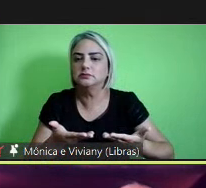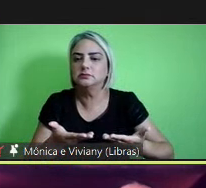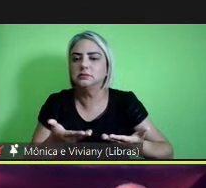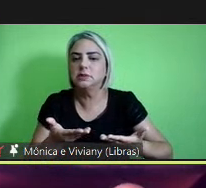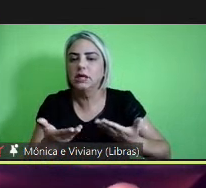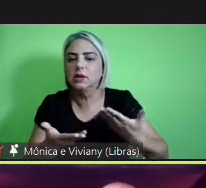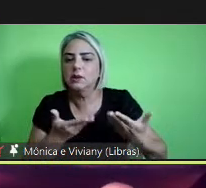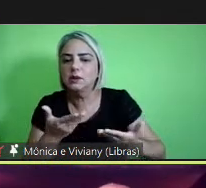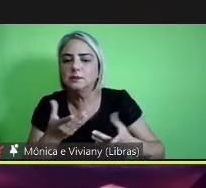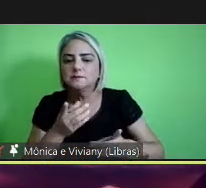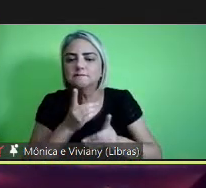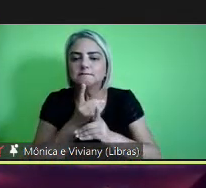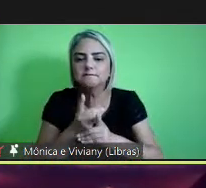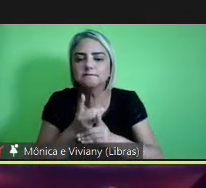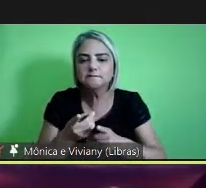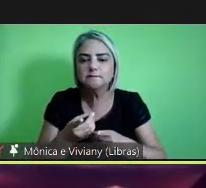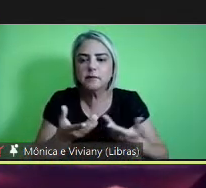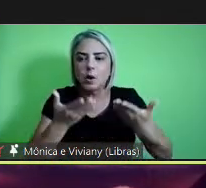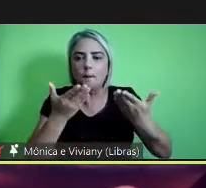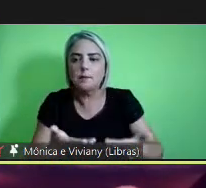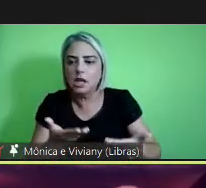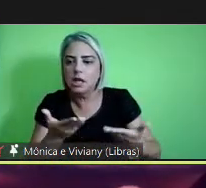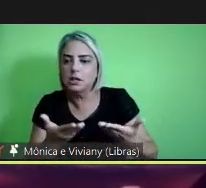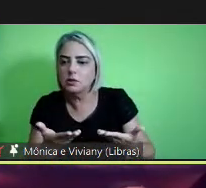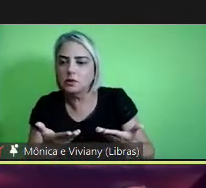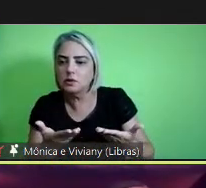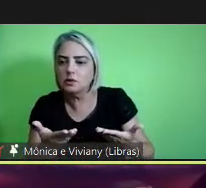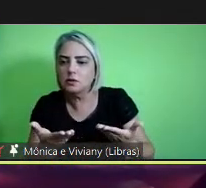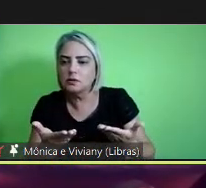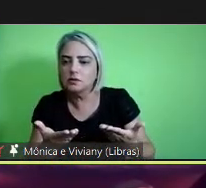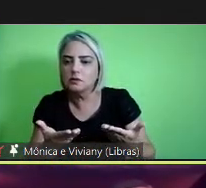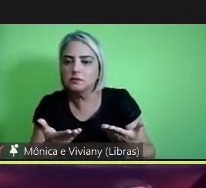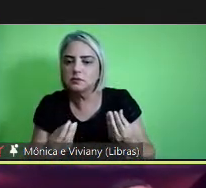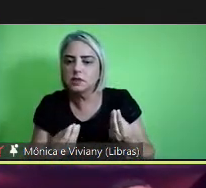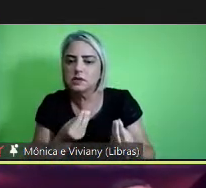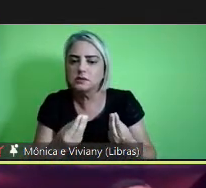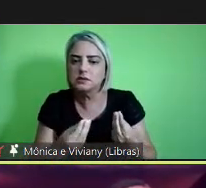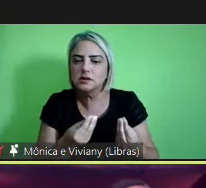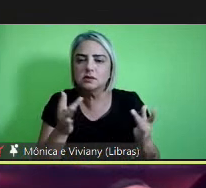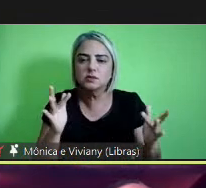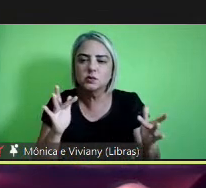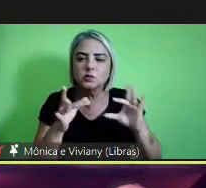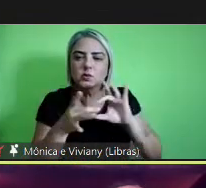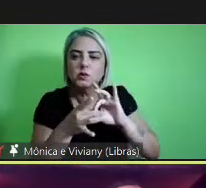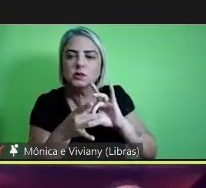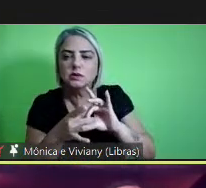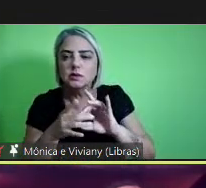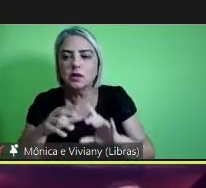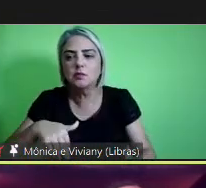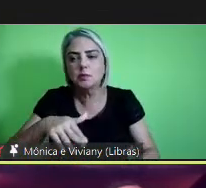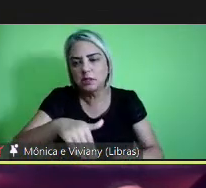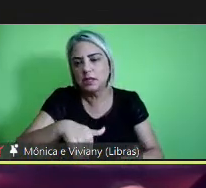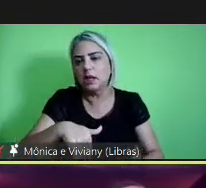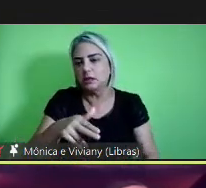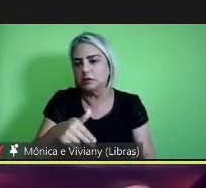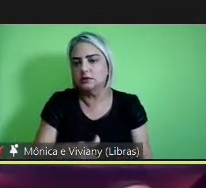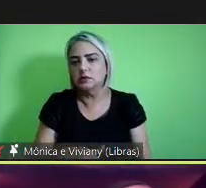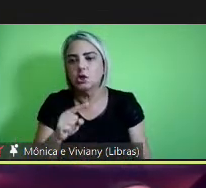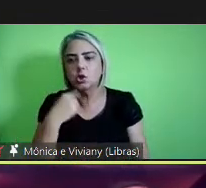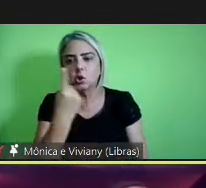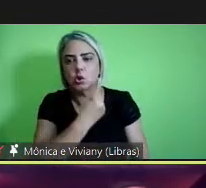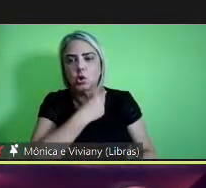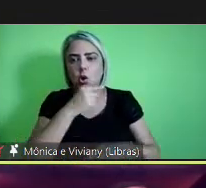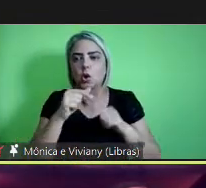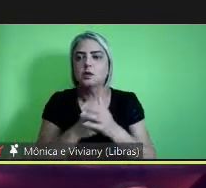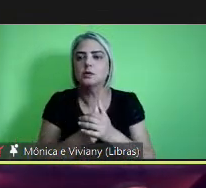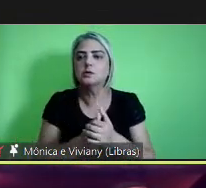being appropriate and connecting to their morbidities. We refer and use the issue